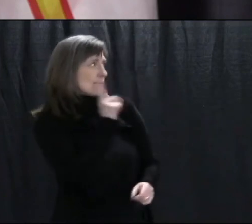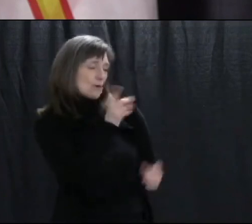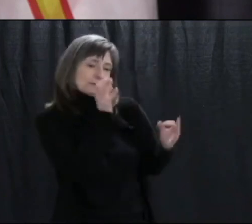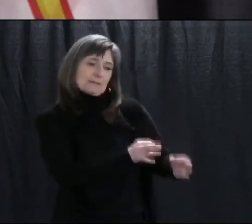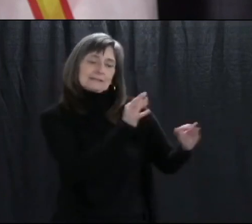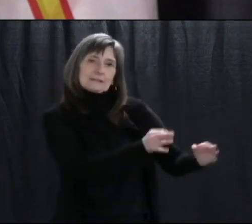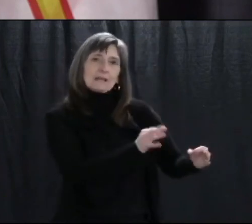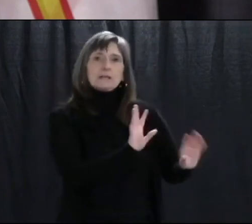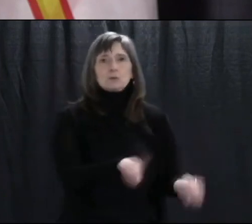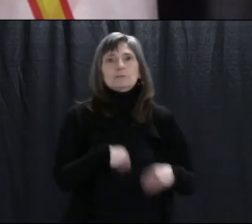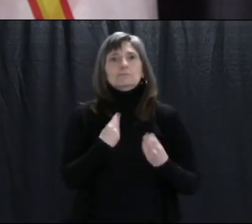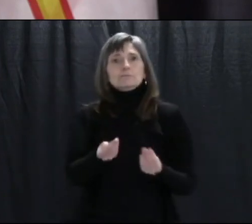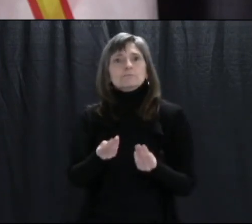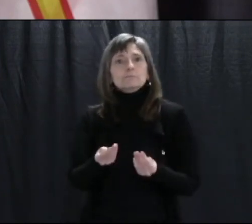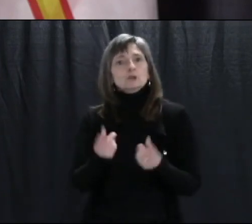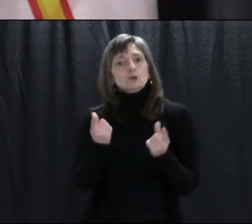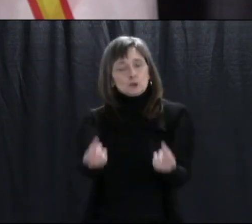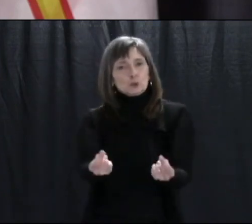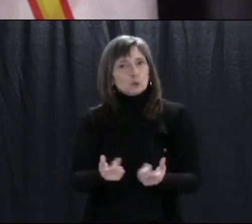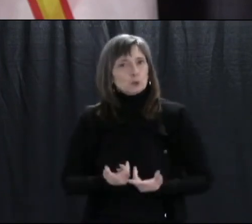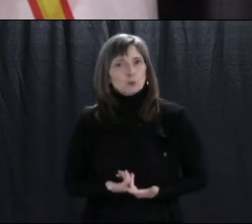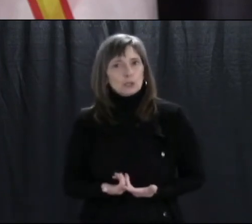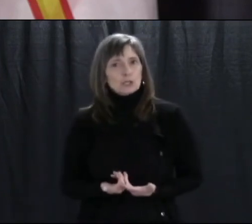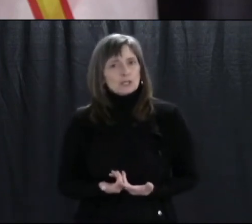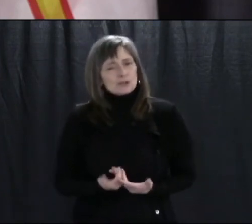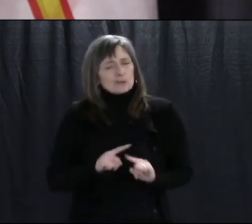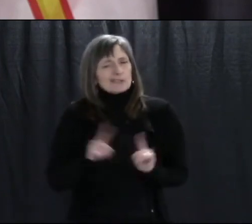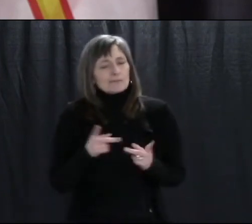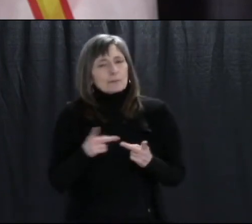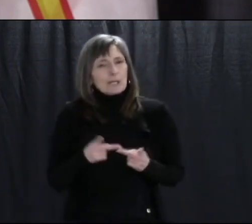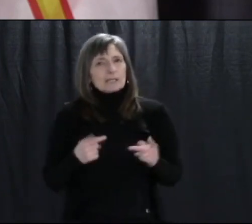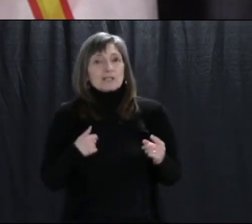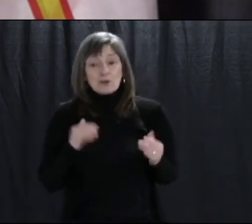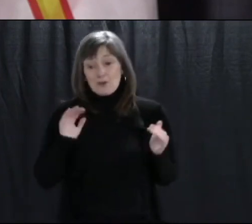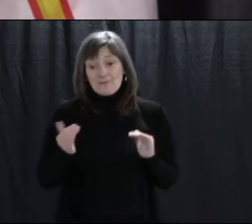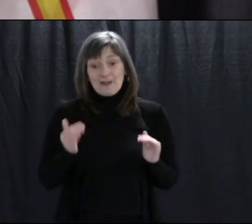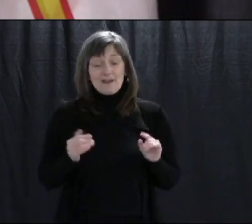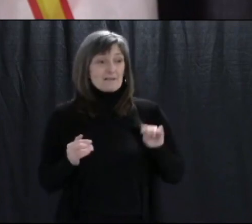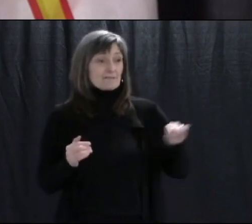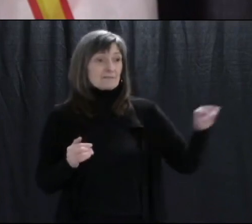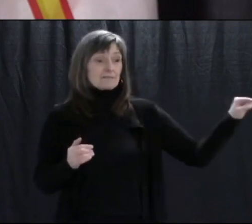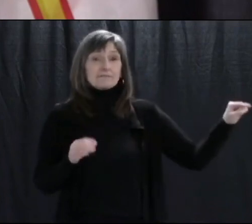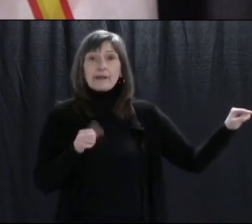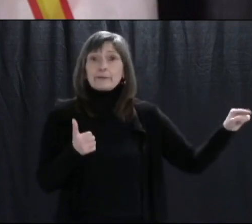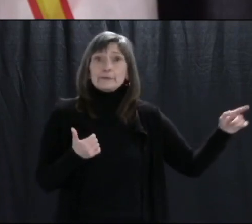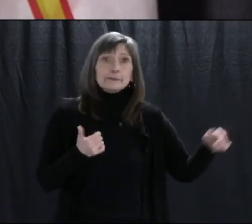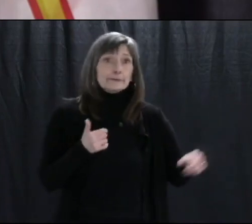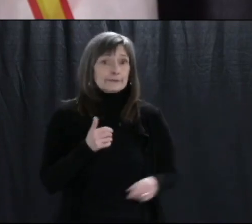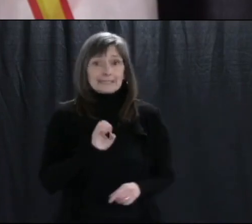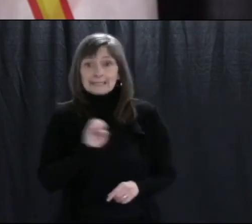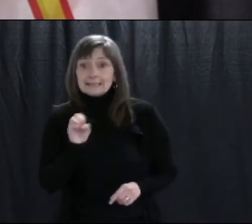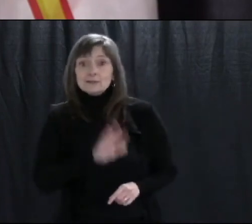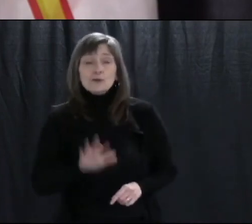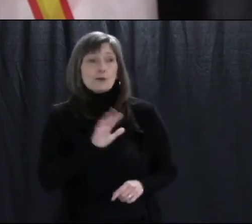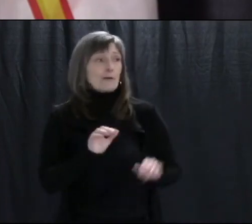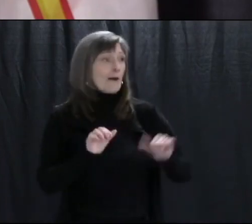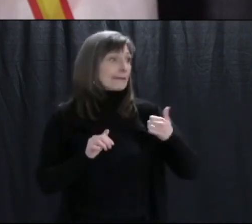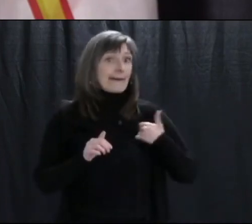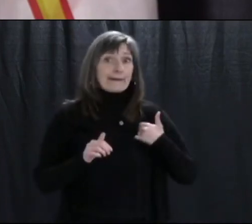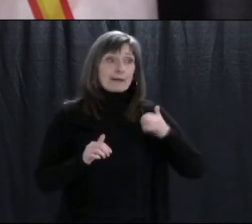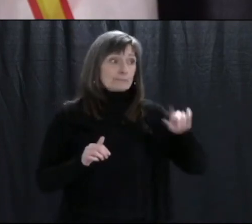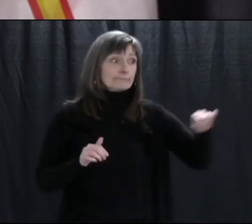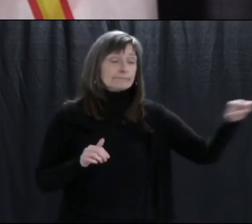we are in a position where other provinces are. So if you compare us to Atlantic provinces or in other areas